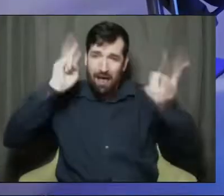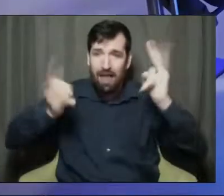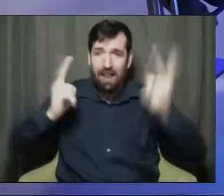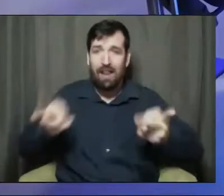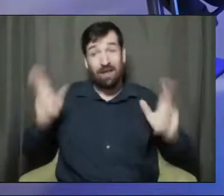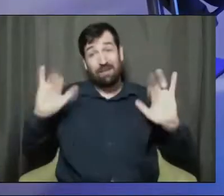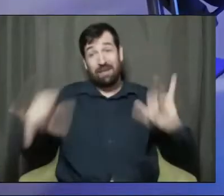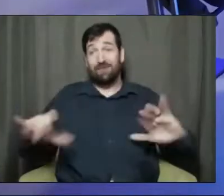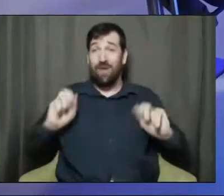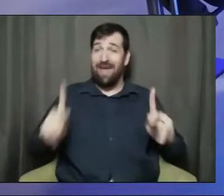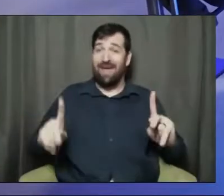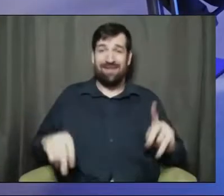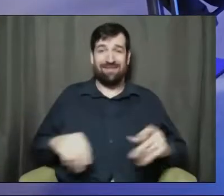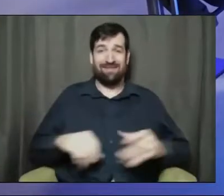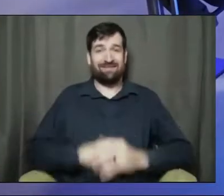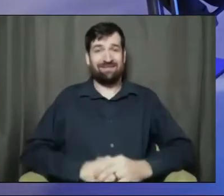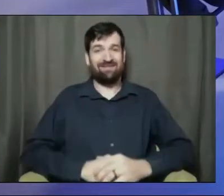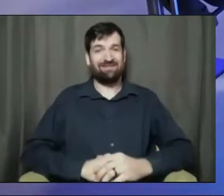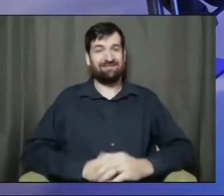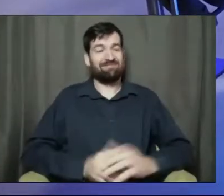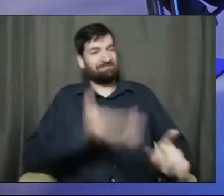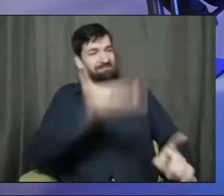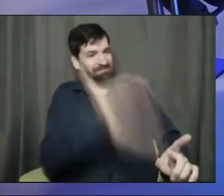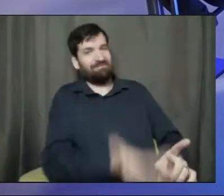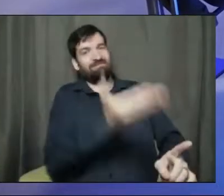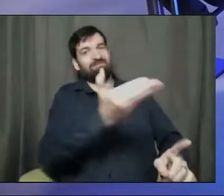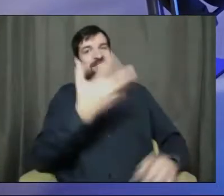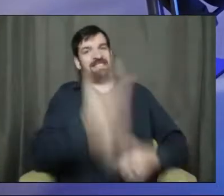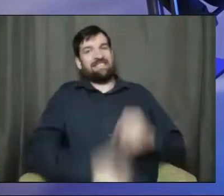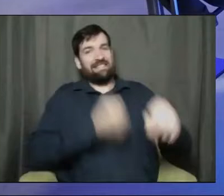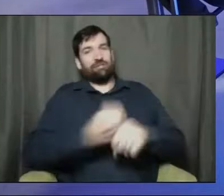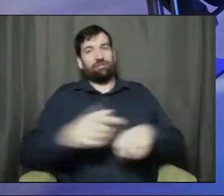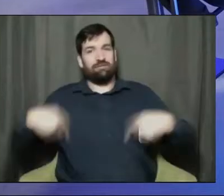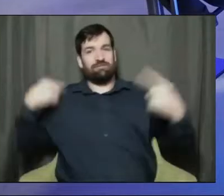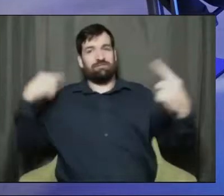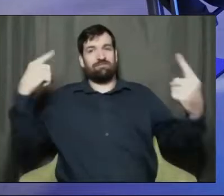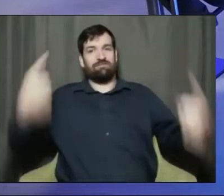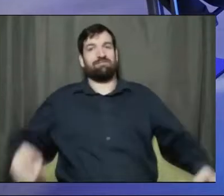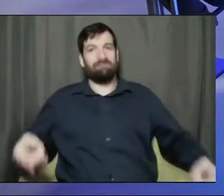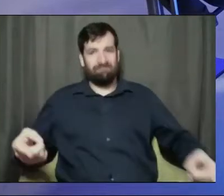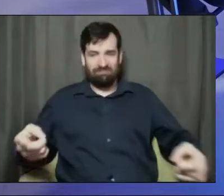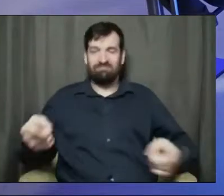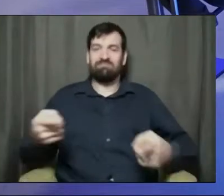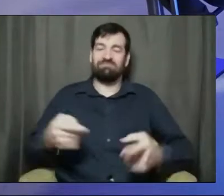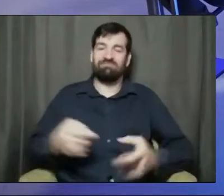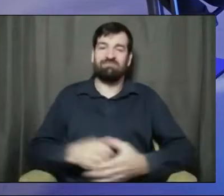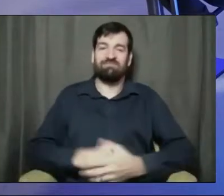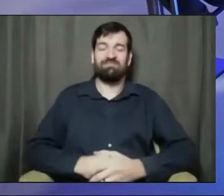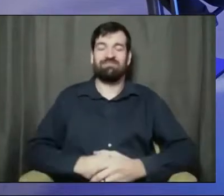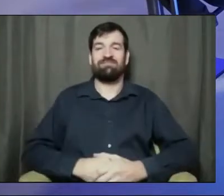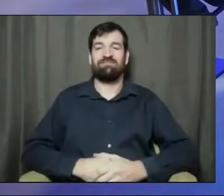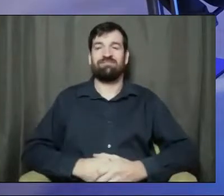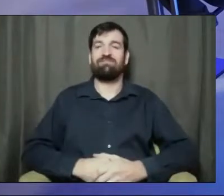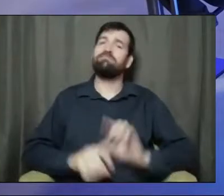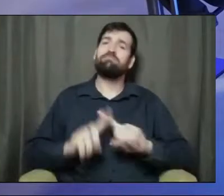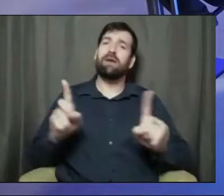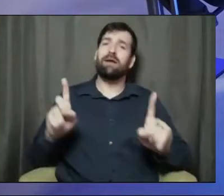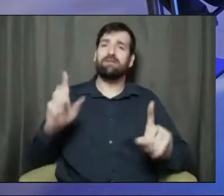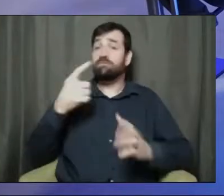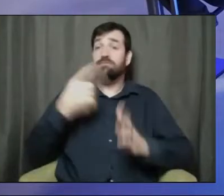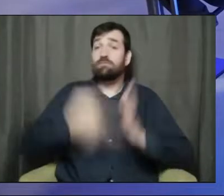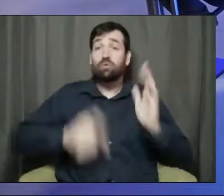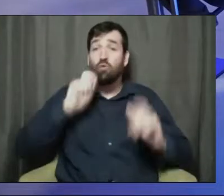out on you. This is what years of taking kidneys out of people does to you. But what's cool though is that the